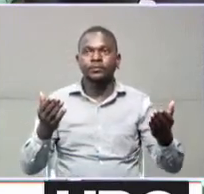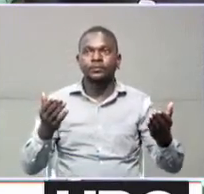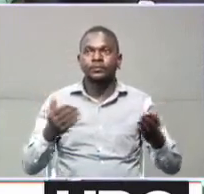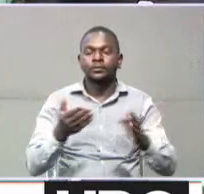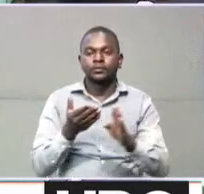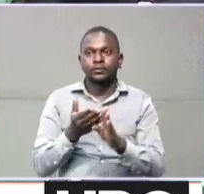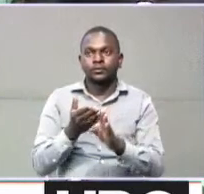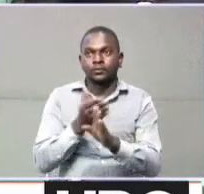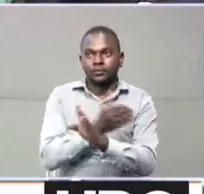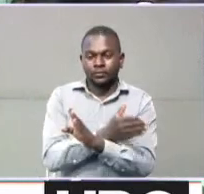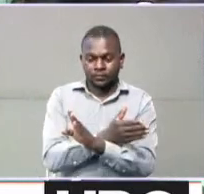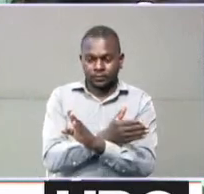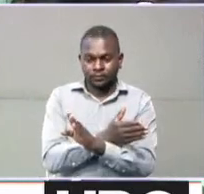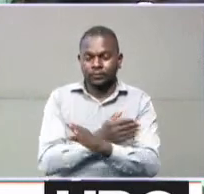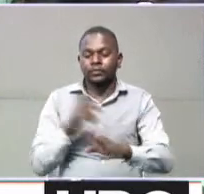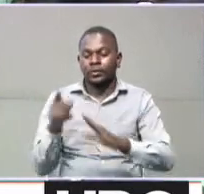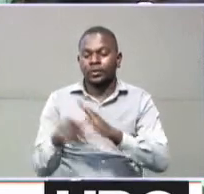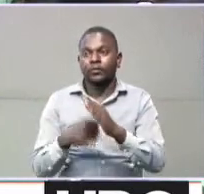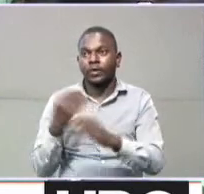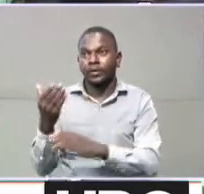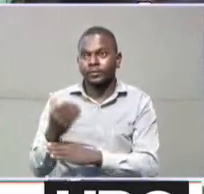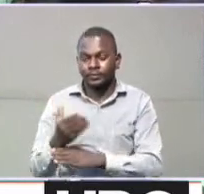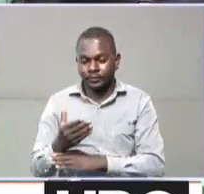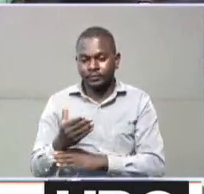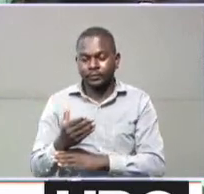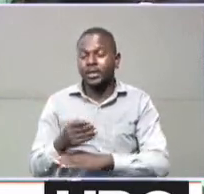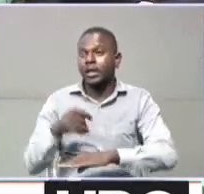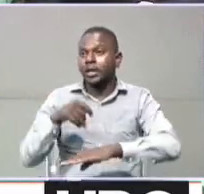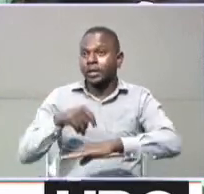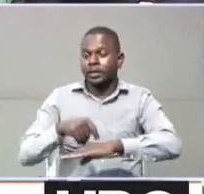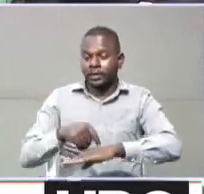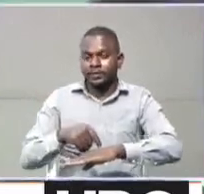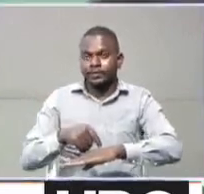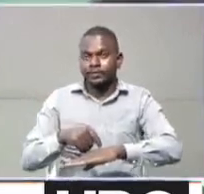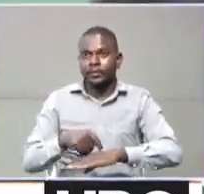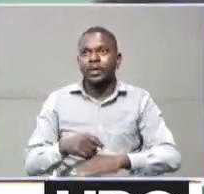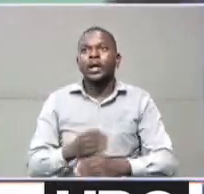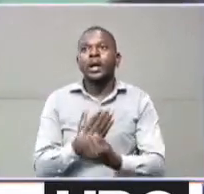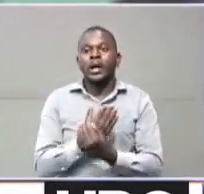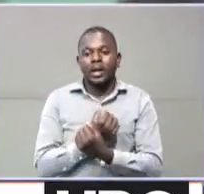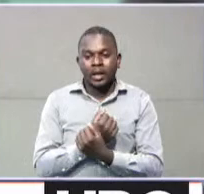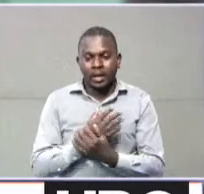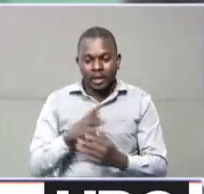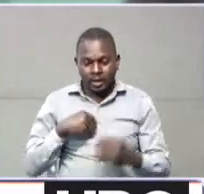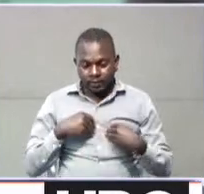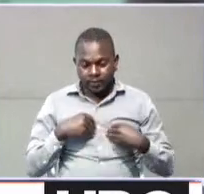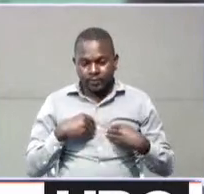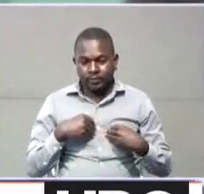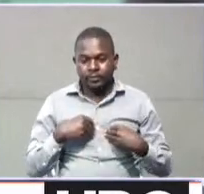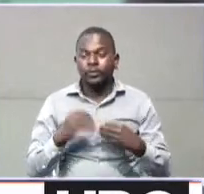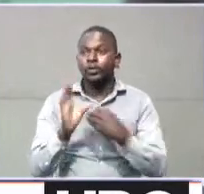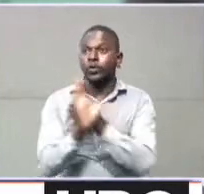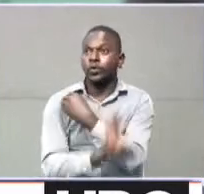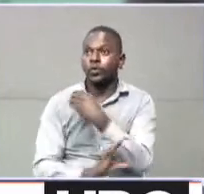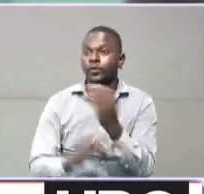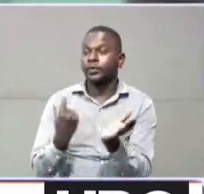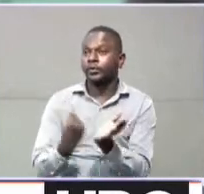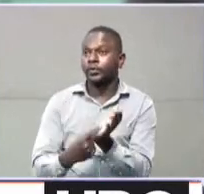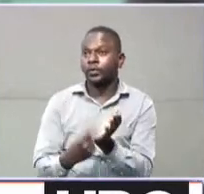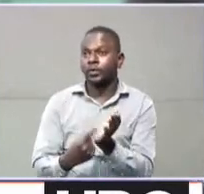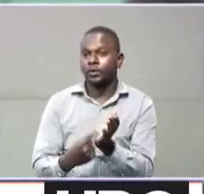before i go in for prime minister's time allow me to join the rest of uganda's